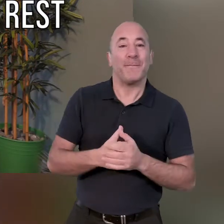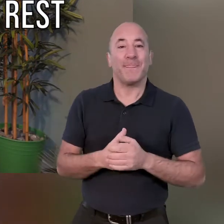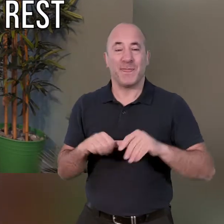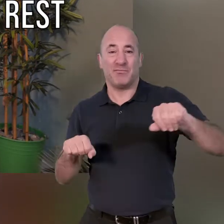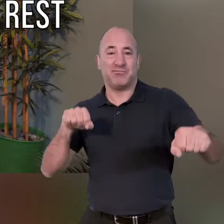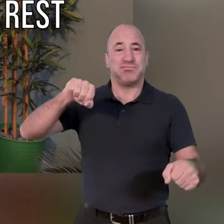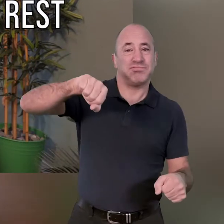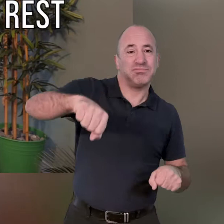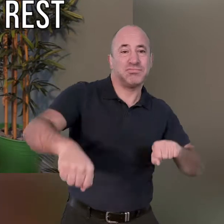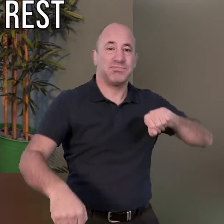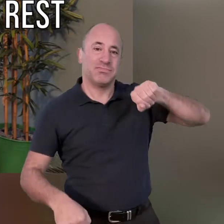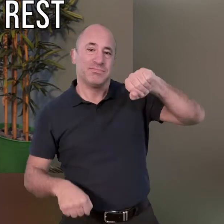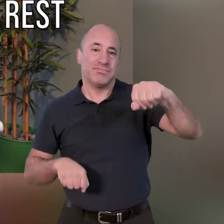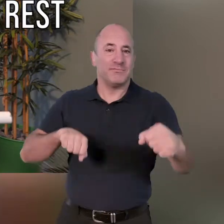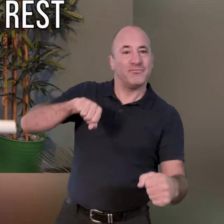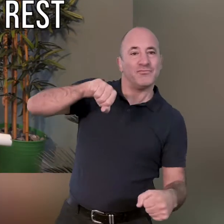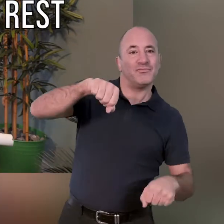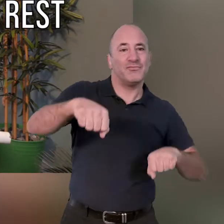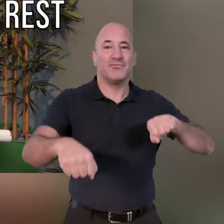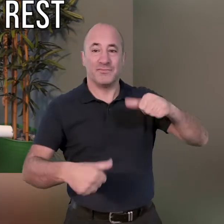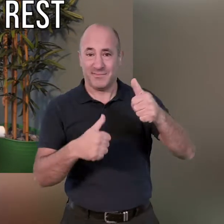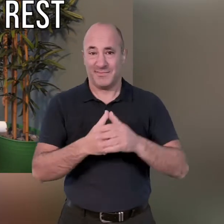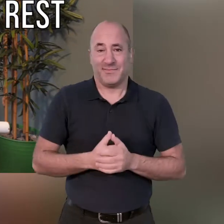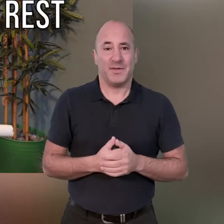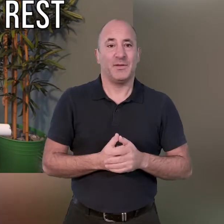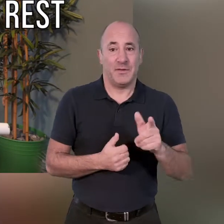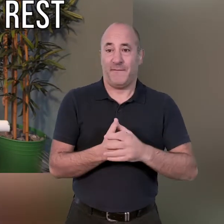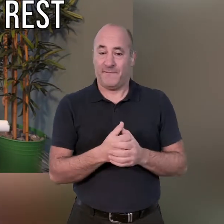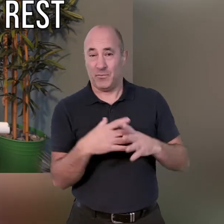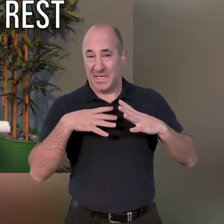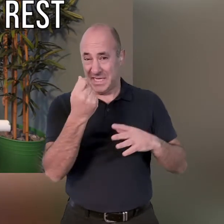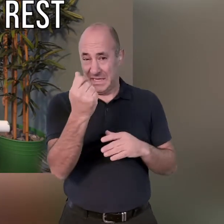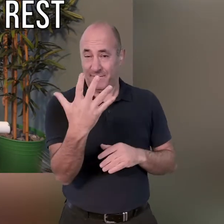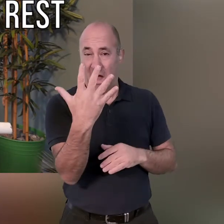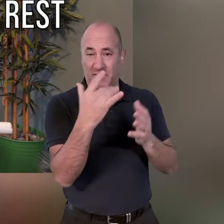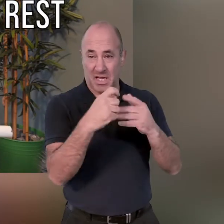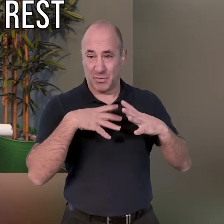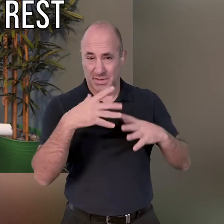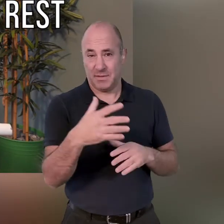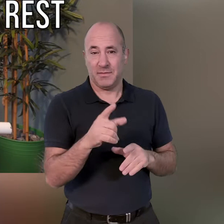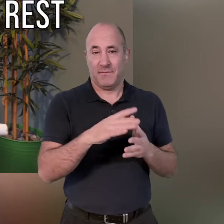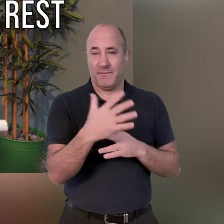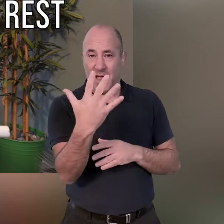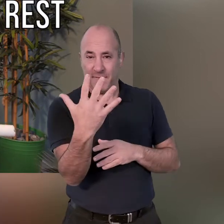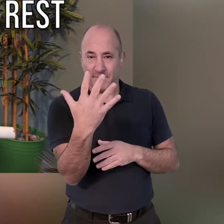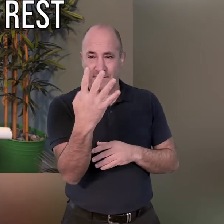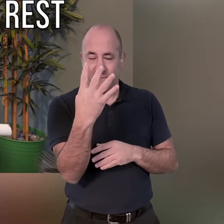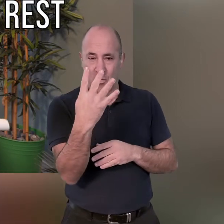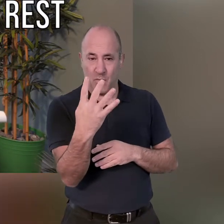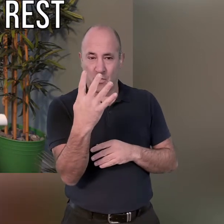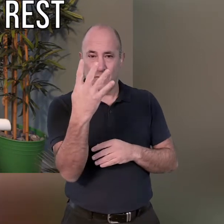arm circles forwards and then the other arm circles forwards as well. Okay, so in 5 seconds,